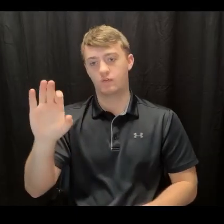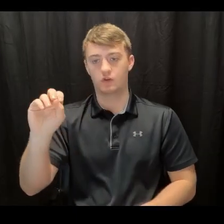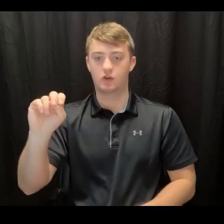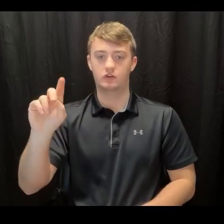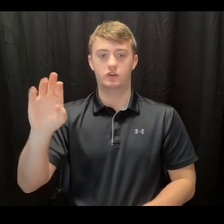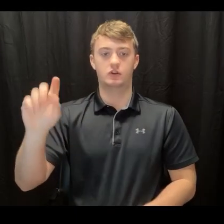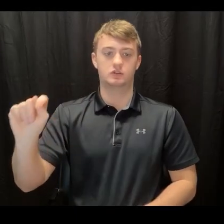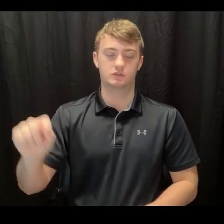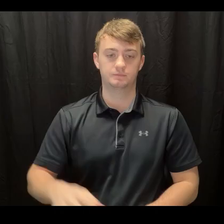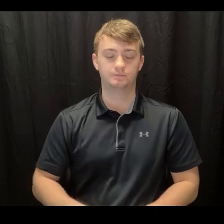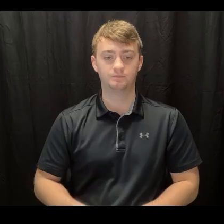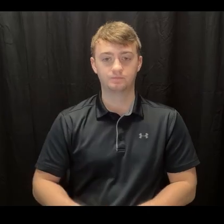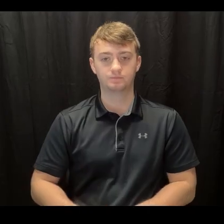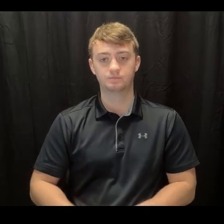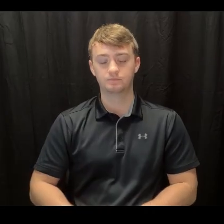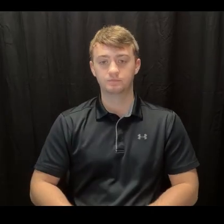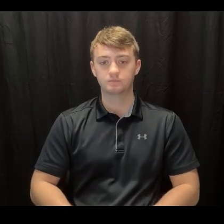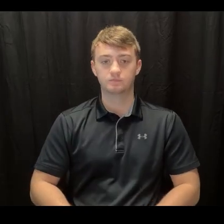conduct.